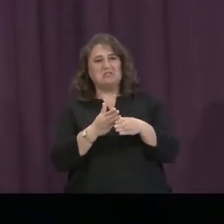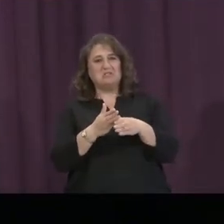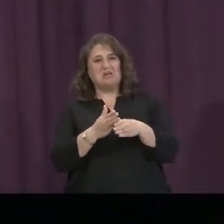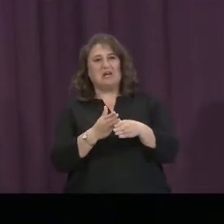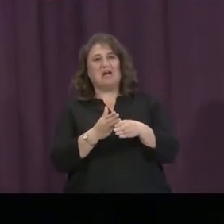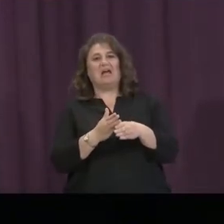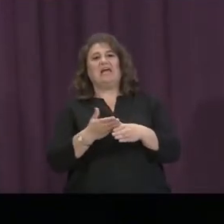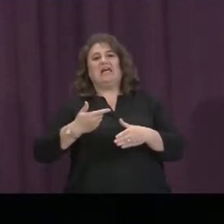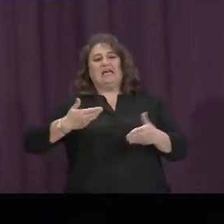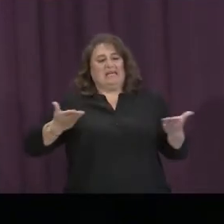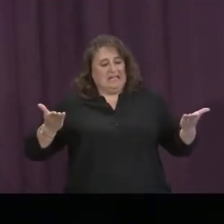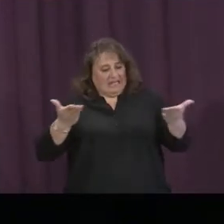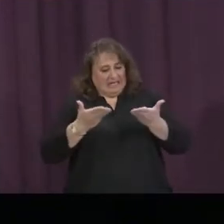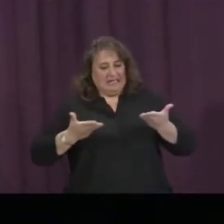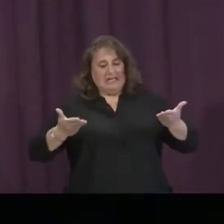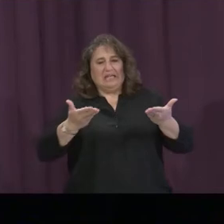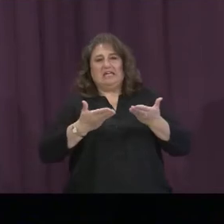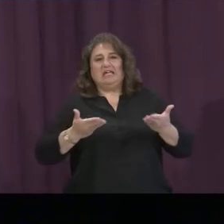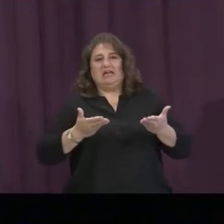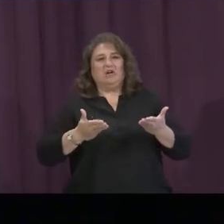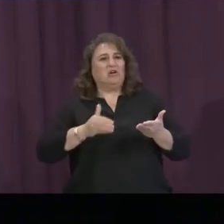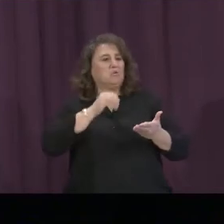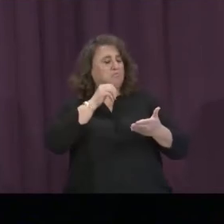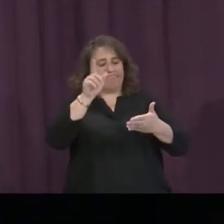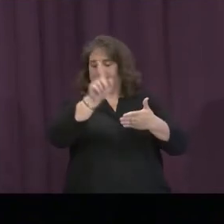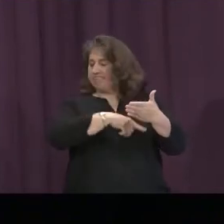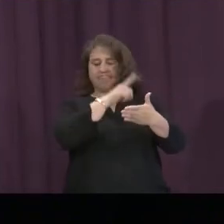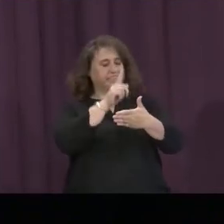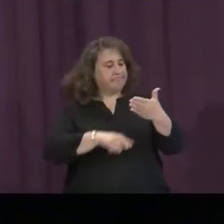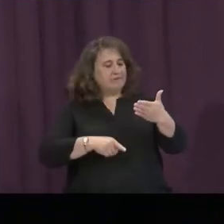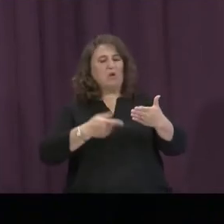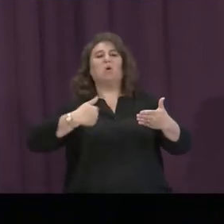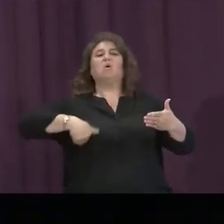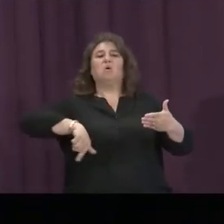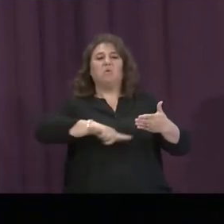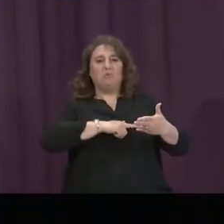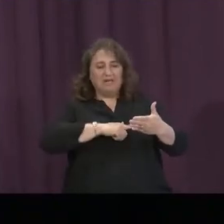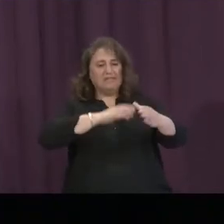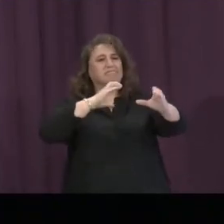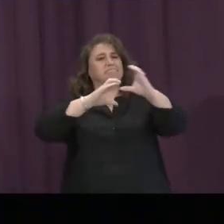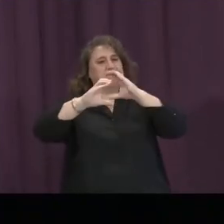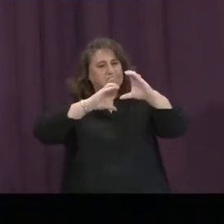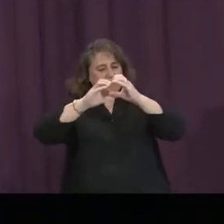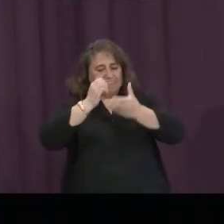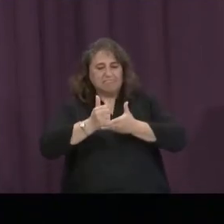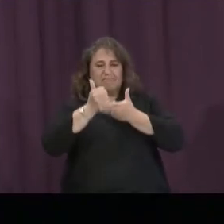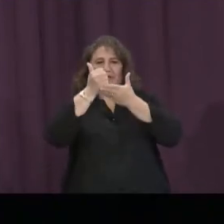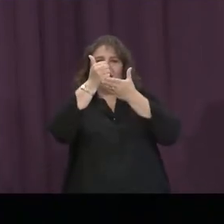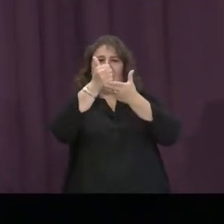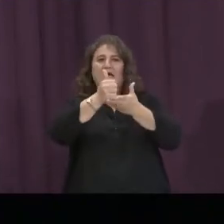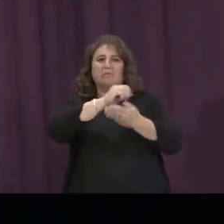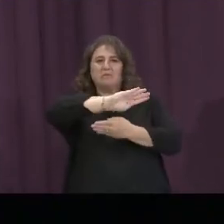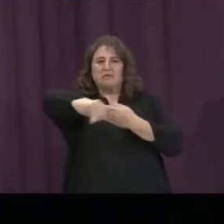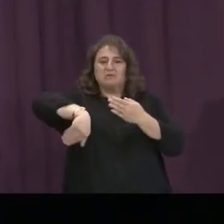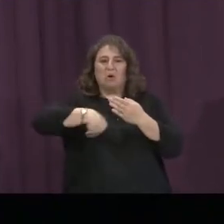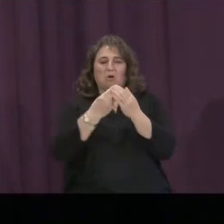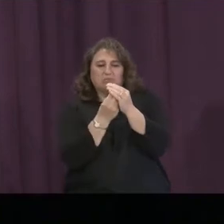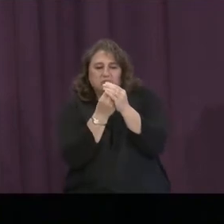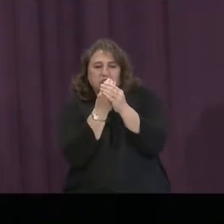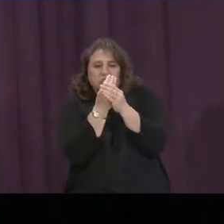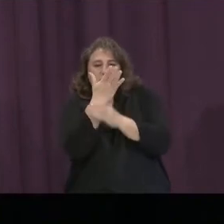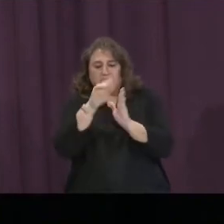a judgment-free zone. We are having a conversation today that helps all of us thrive as we get older.